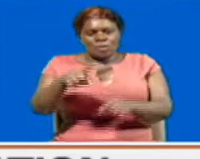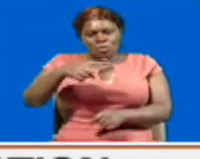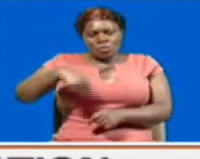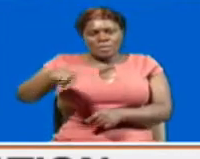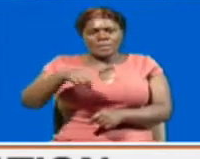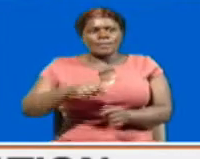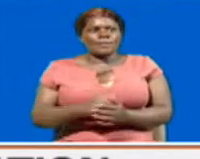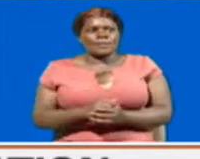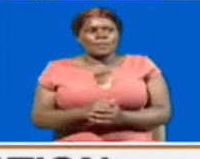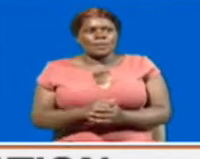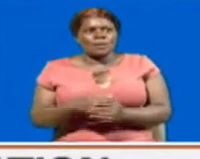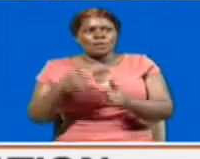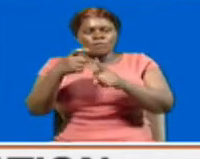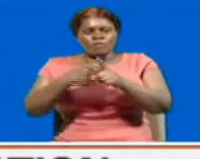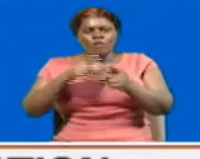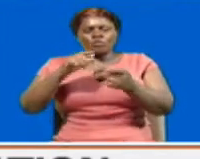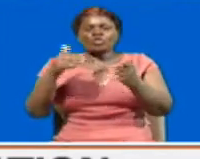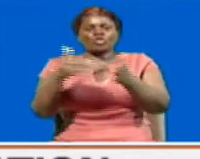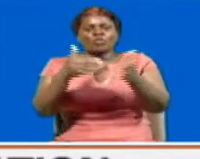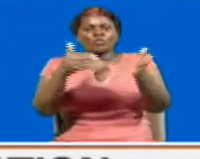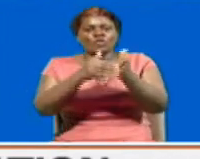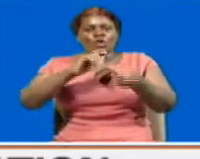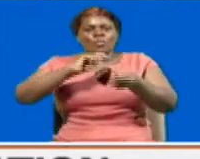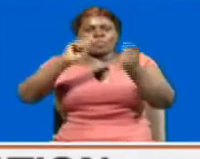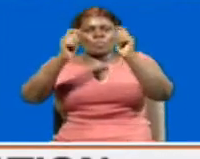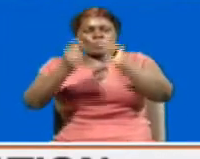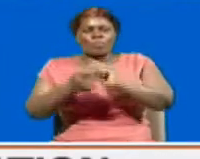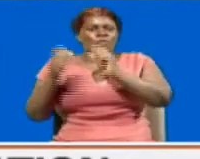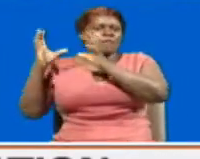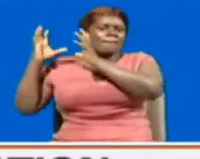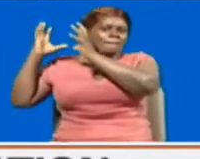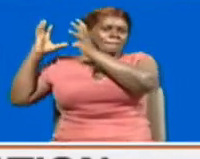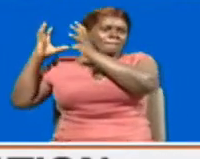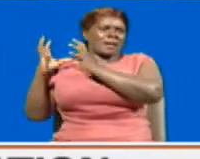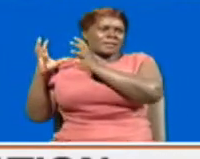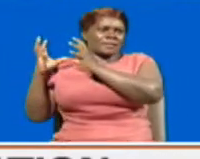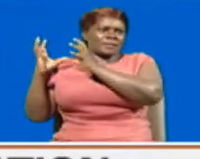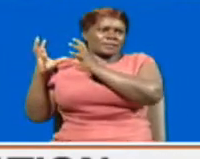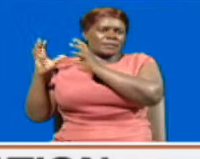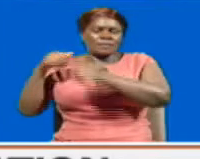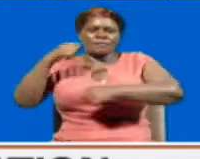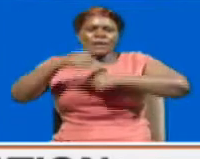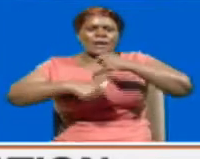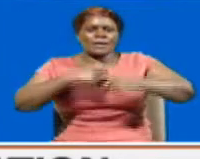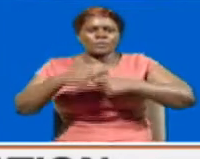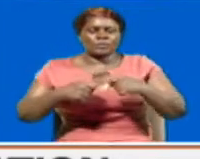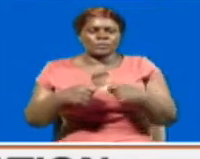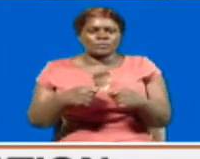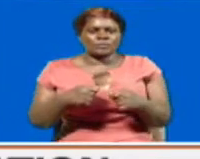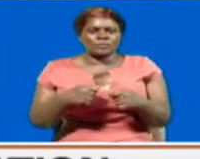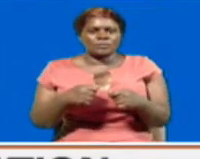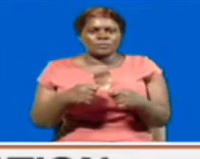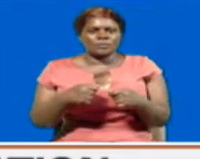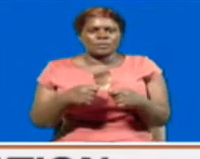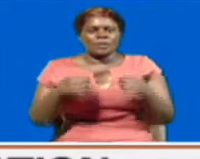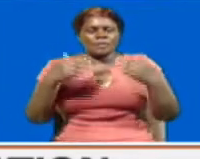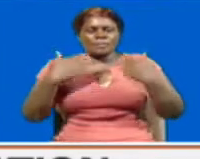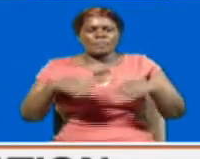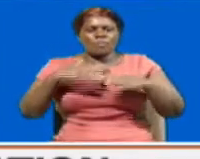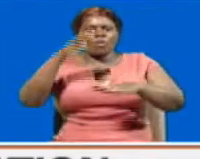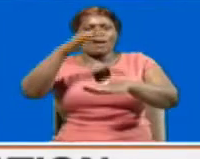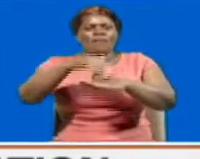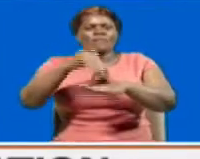ceasing from transferring the burden of action to the